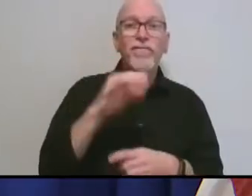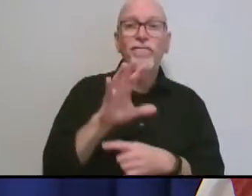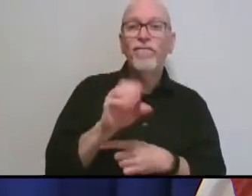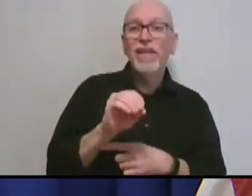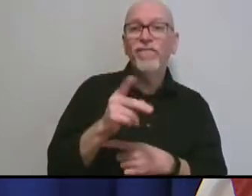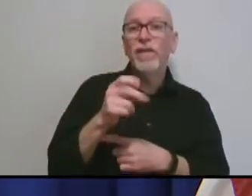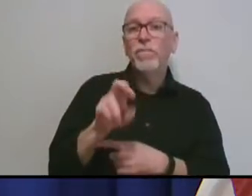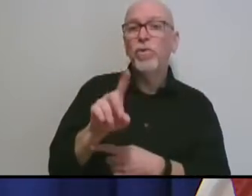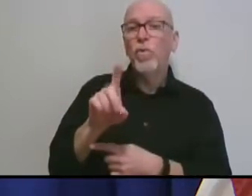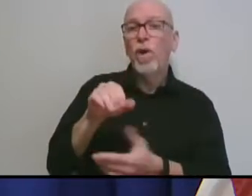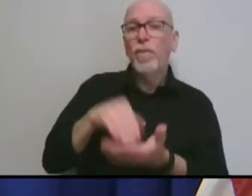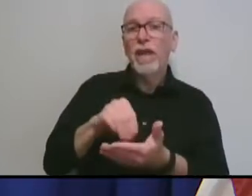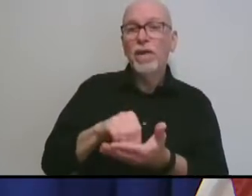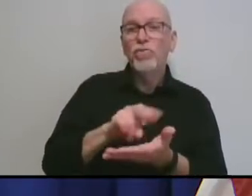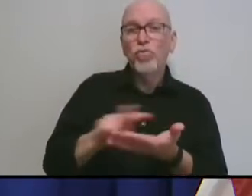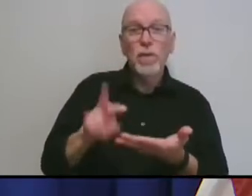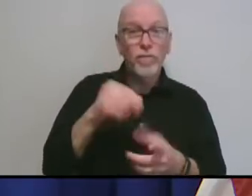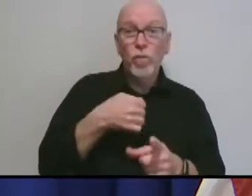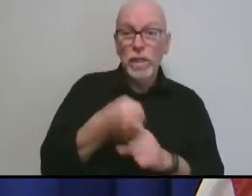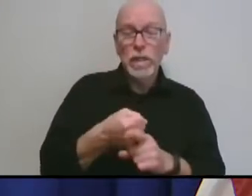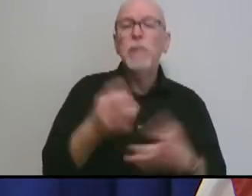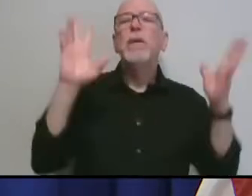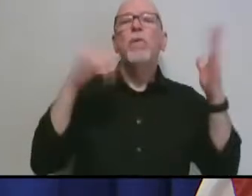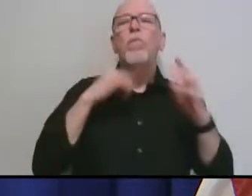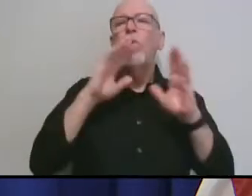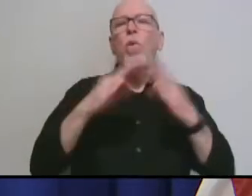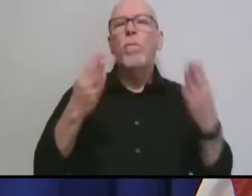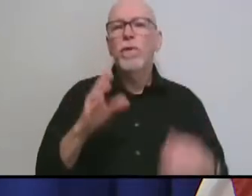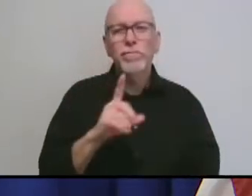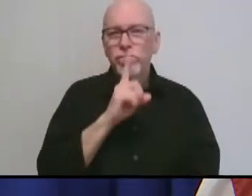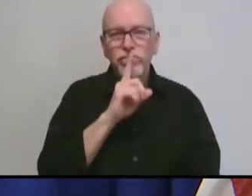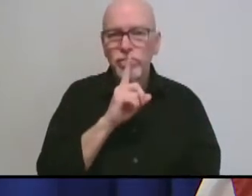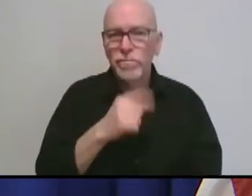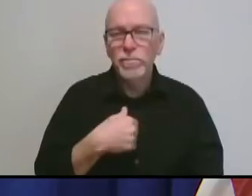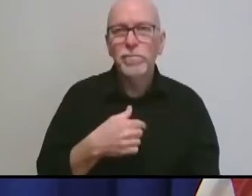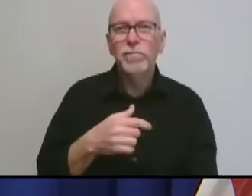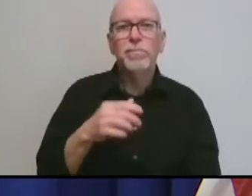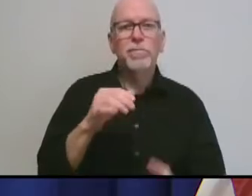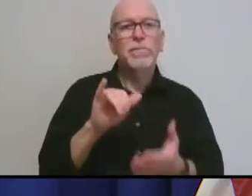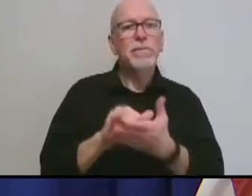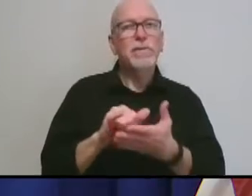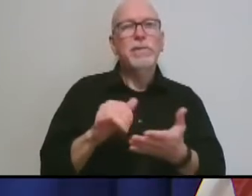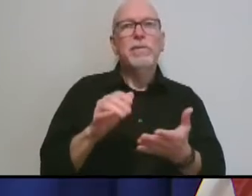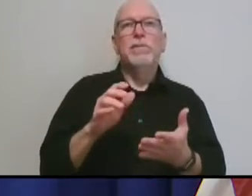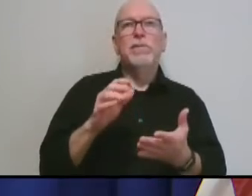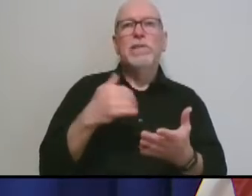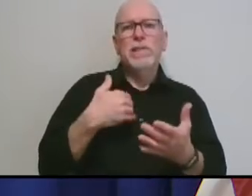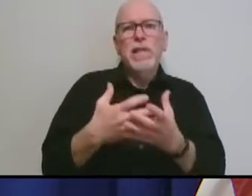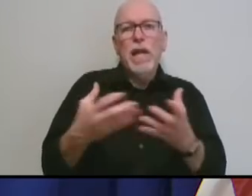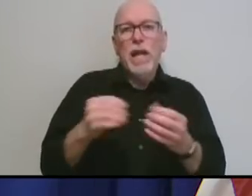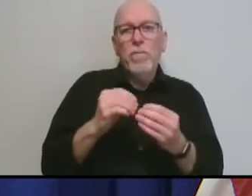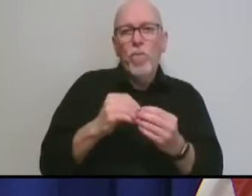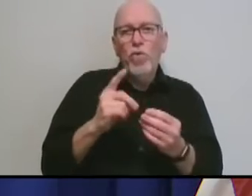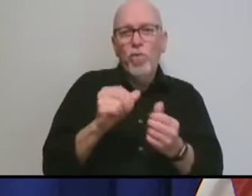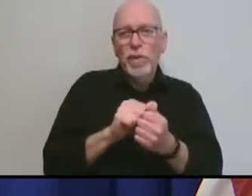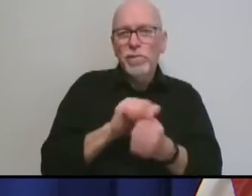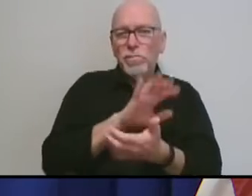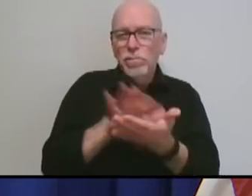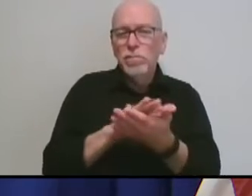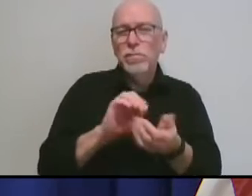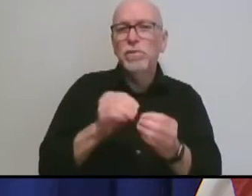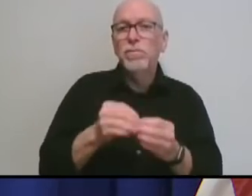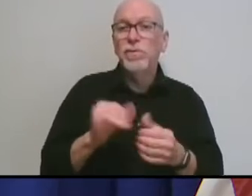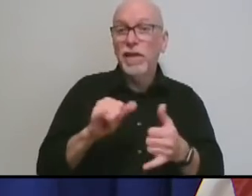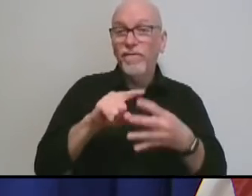over a 2-week period in a certain locality. This has a lot more to do with it. We talked about the 4